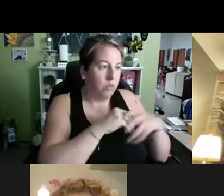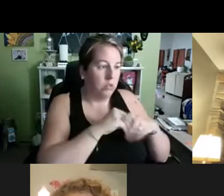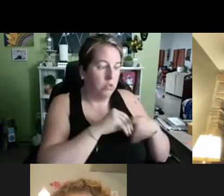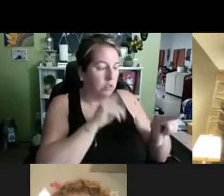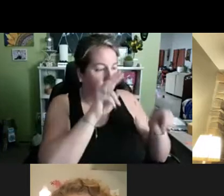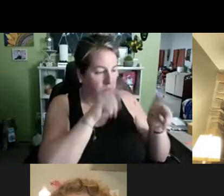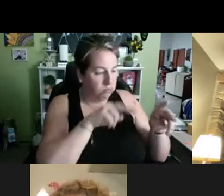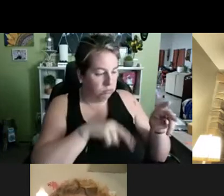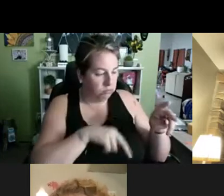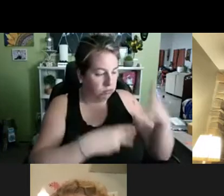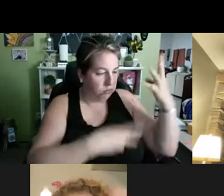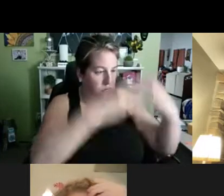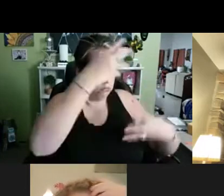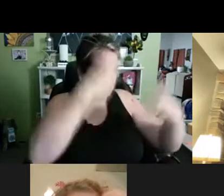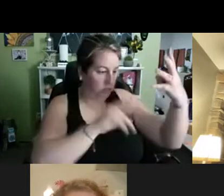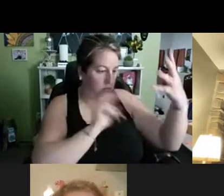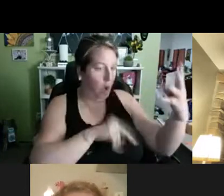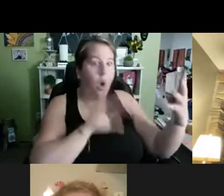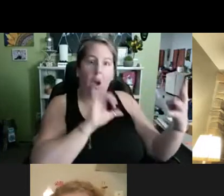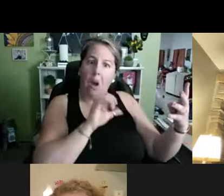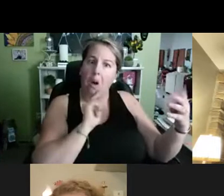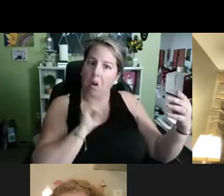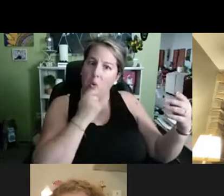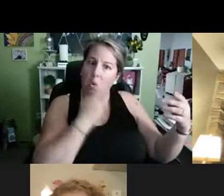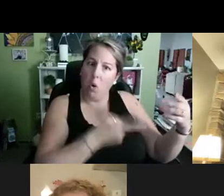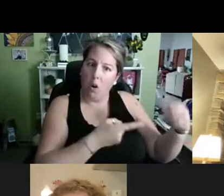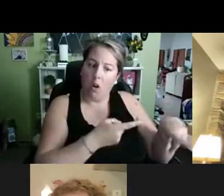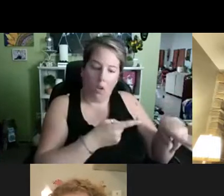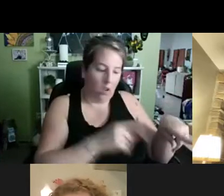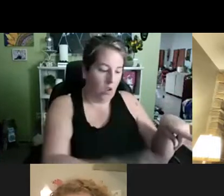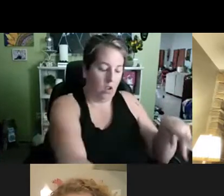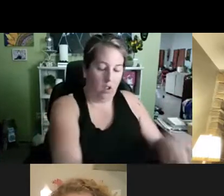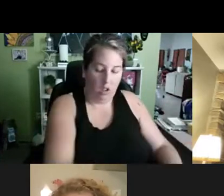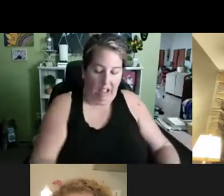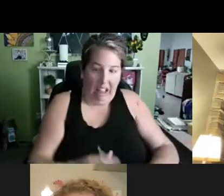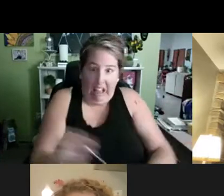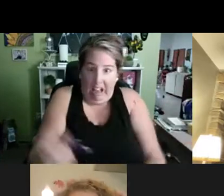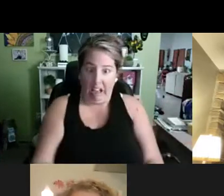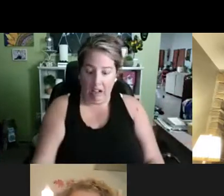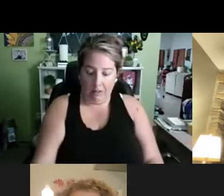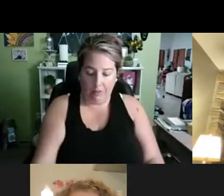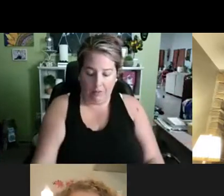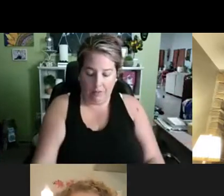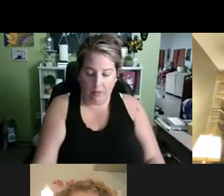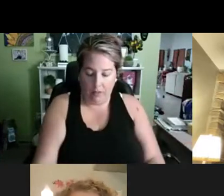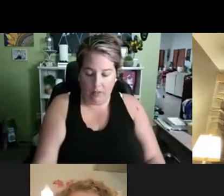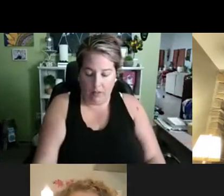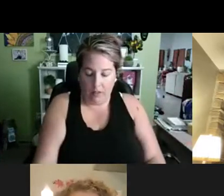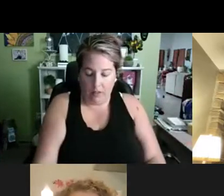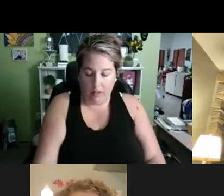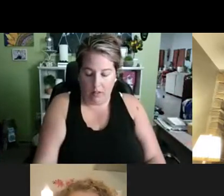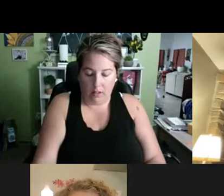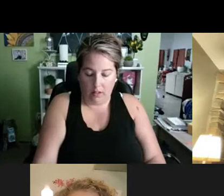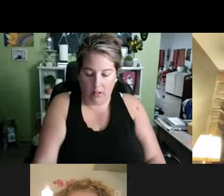of putting like Kate's crate box on there, or putting just half of what you mentioned. So I think if we can do that, once we start